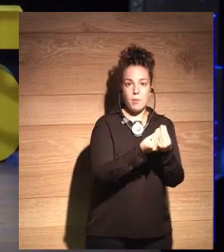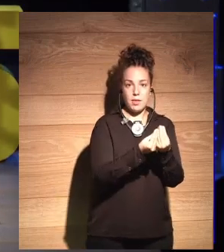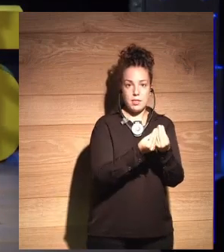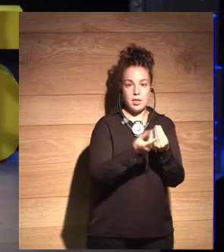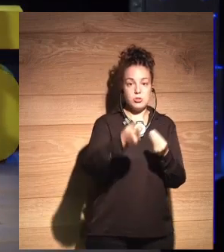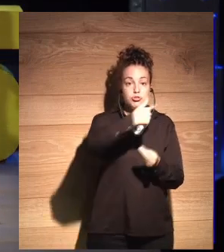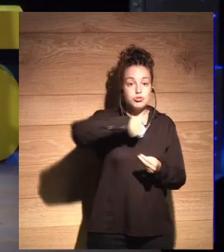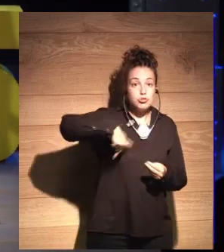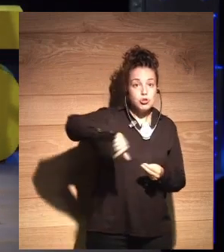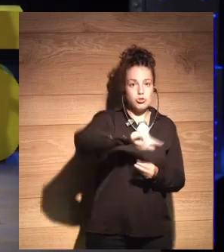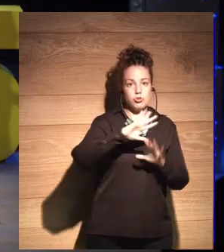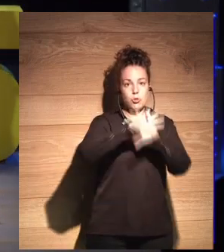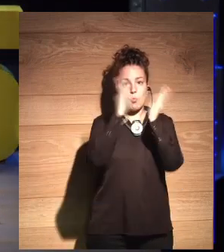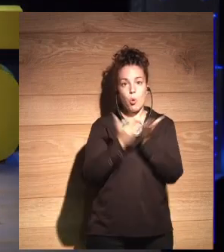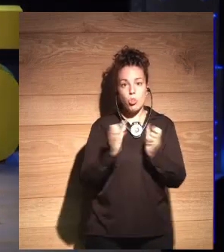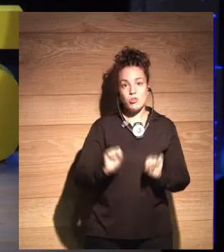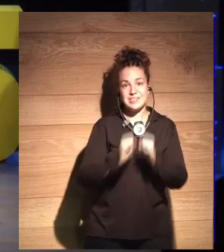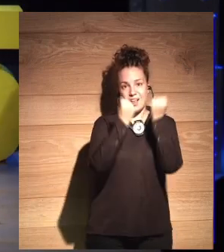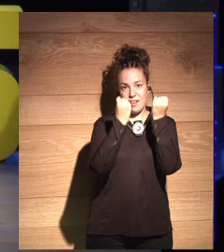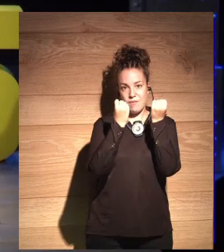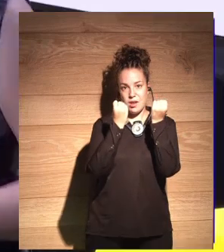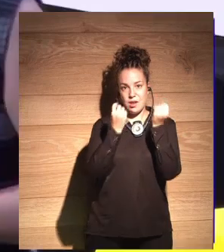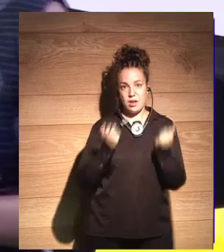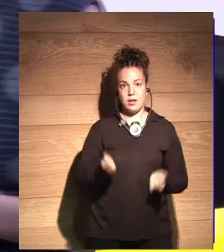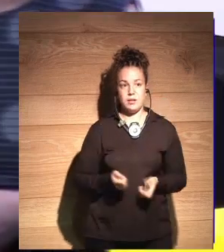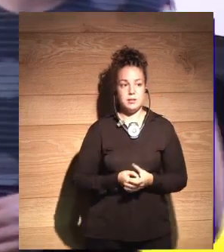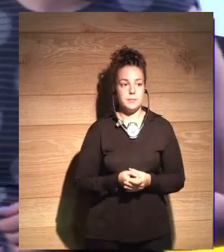We have to. Also, it will be fun.